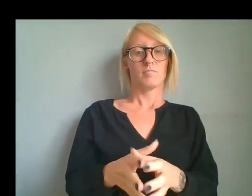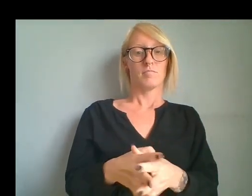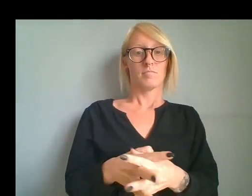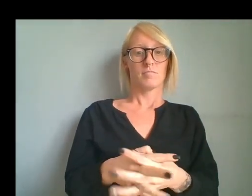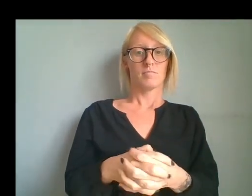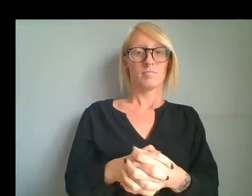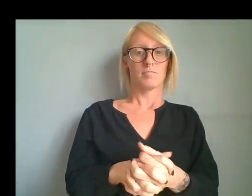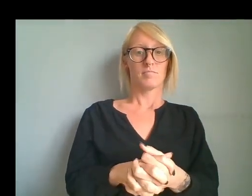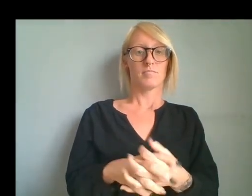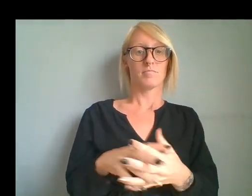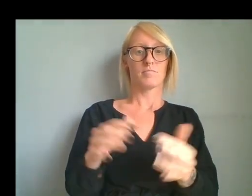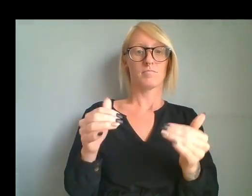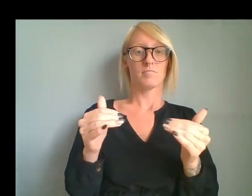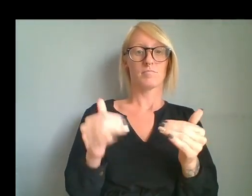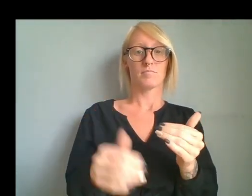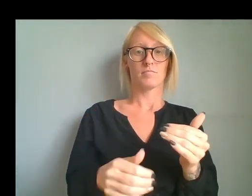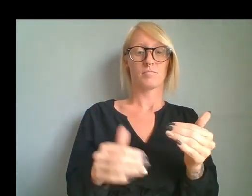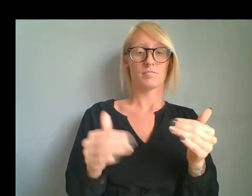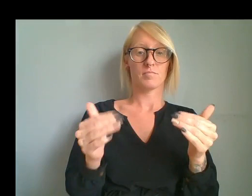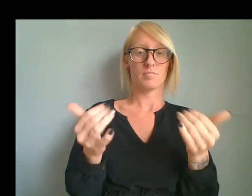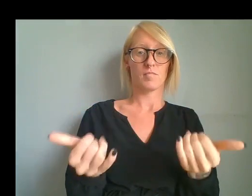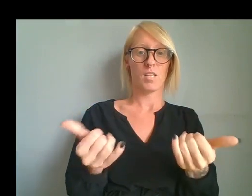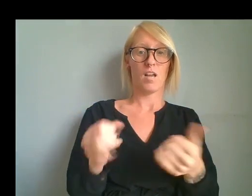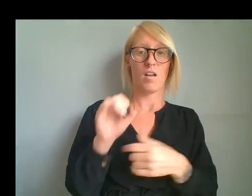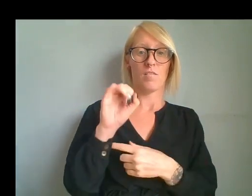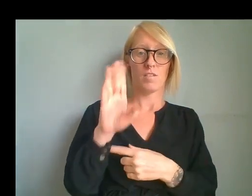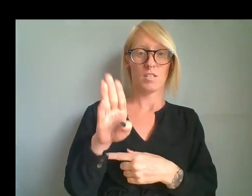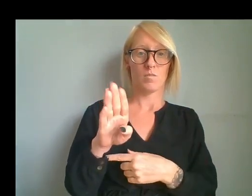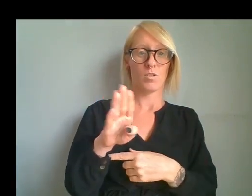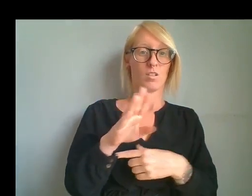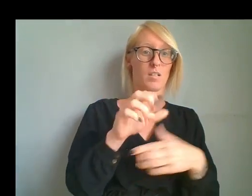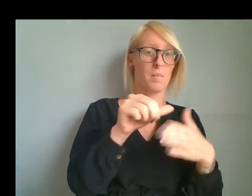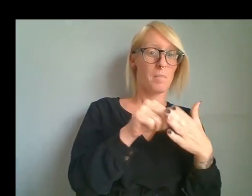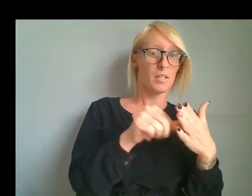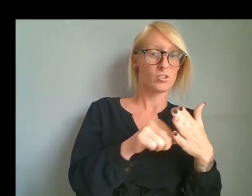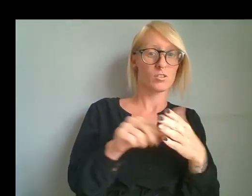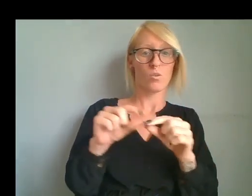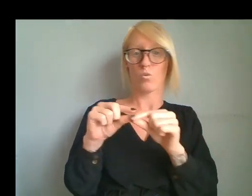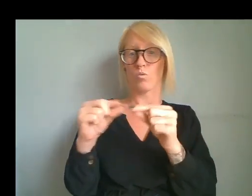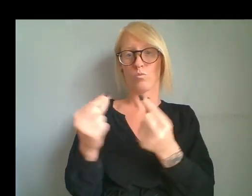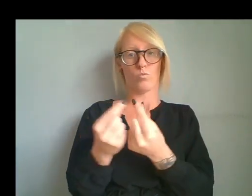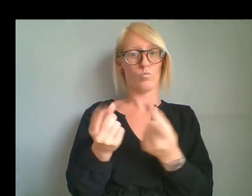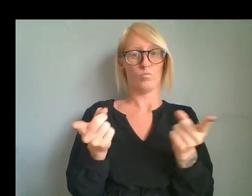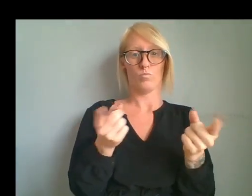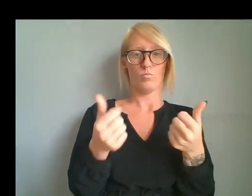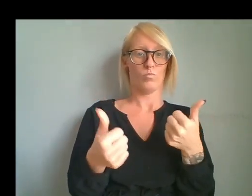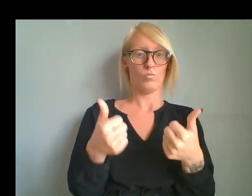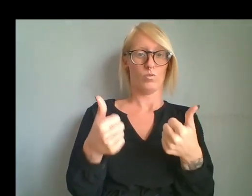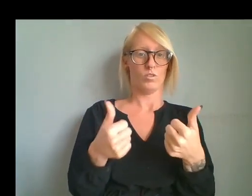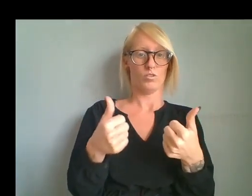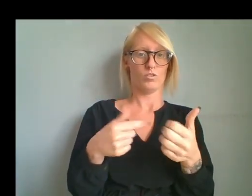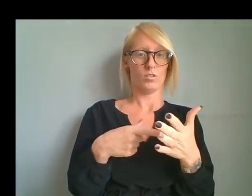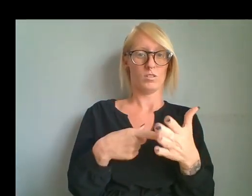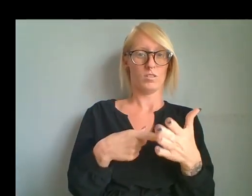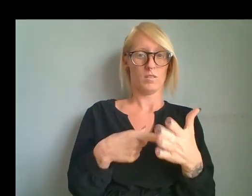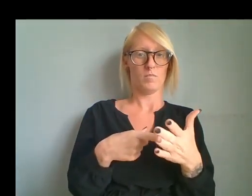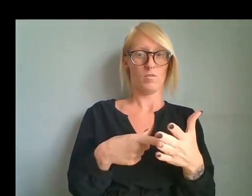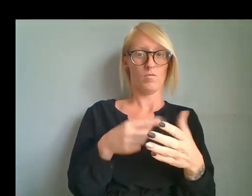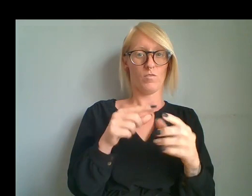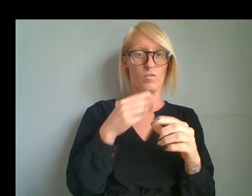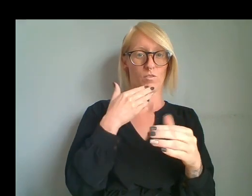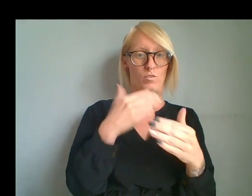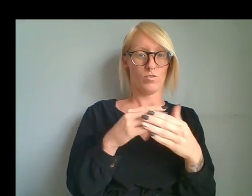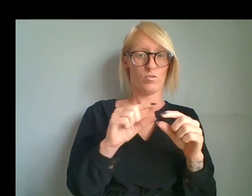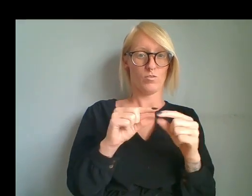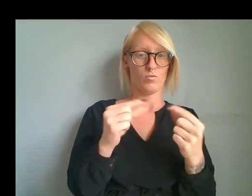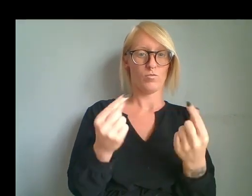Okay, Facebook. Should you do a page or should you do a group? And I'm using Center for Women as my example for a good group, so